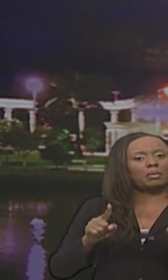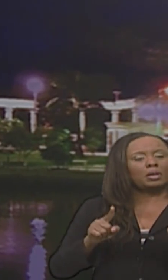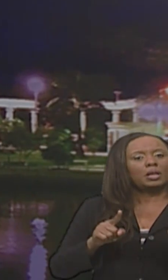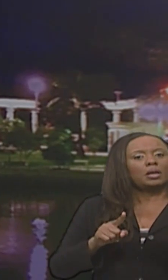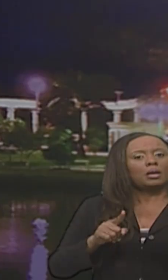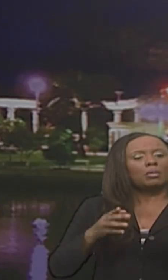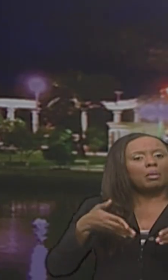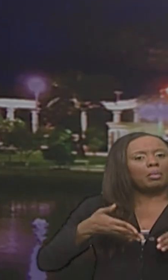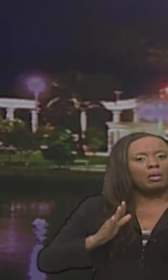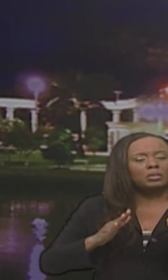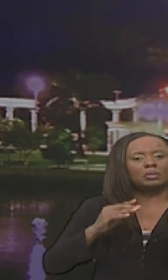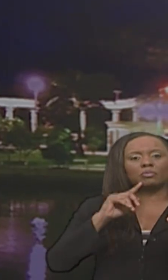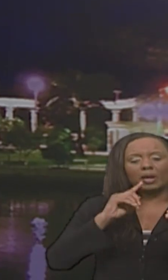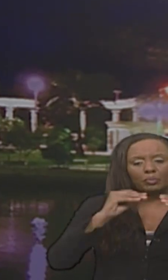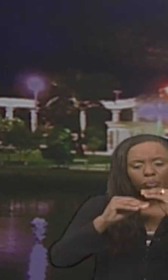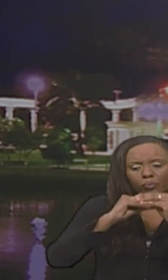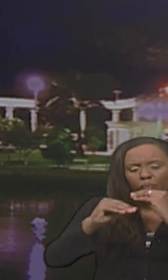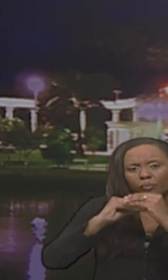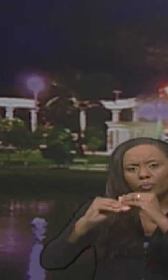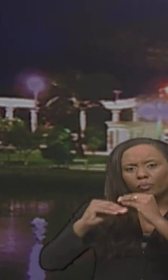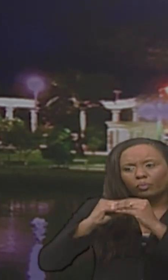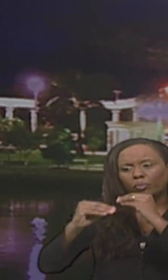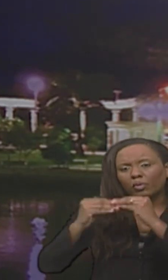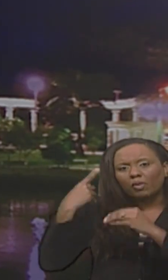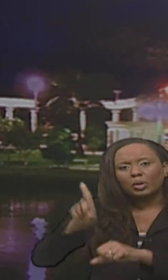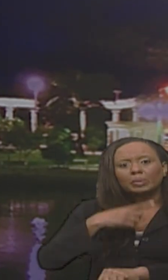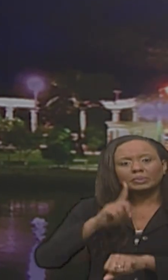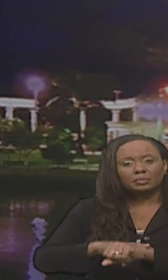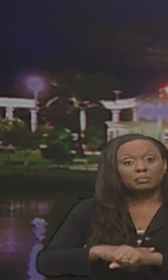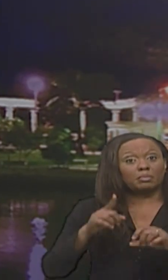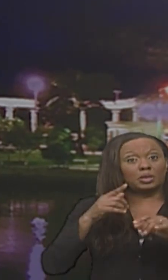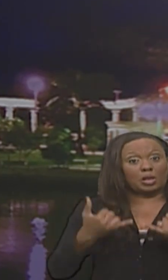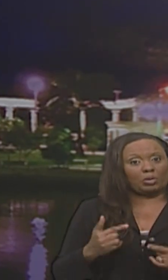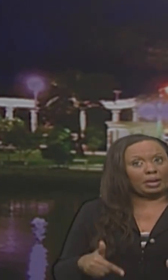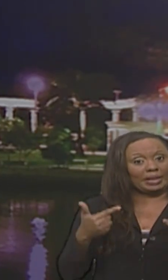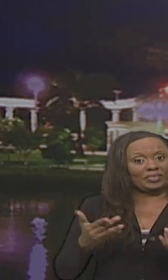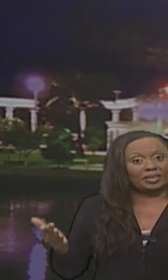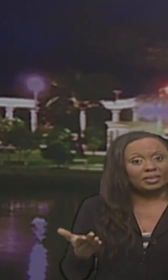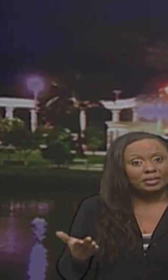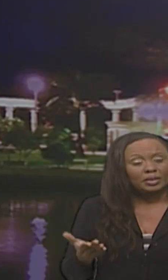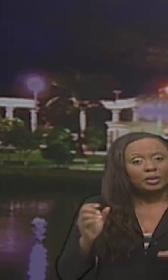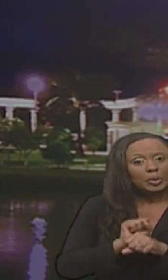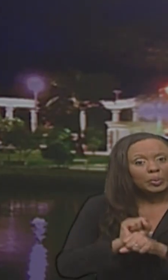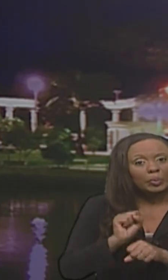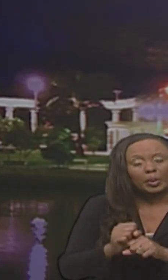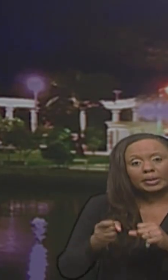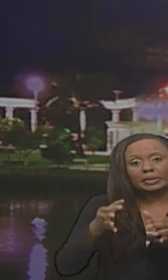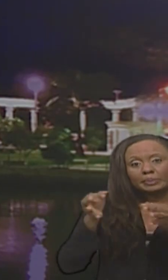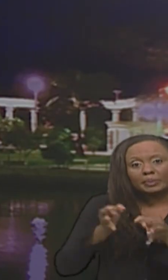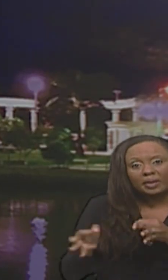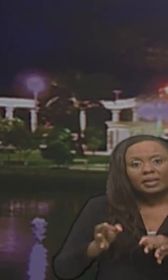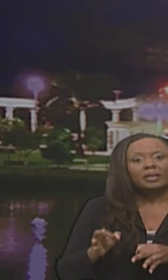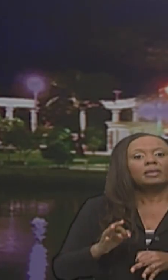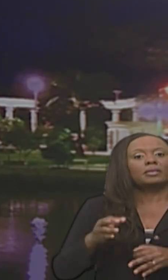them some breathing room to fix breaches on the sewage line. Joining us live now to tell us more about the current work being done on the south coast